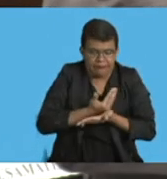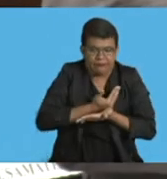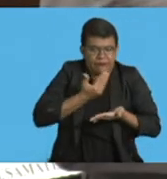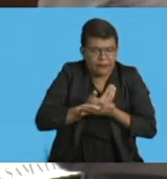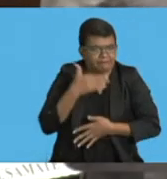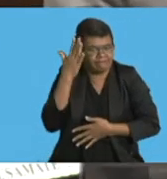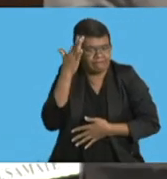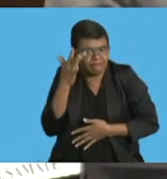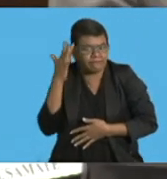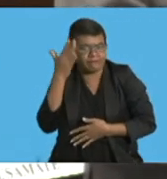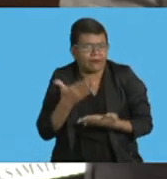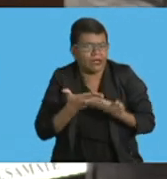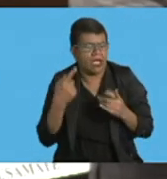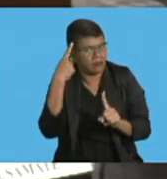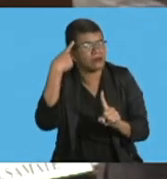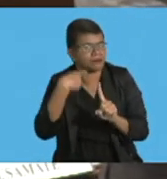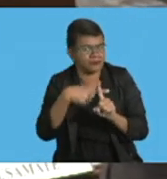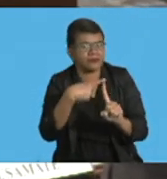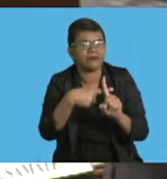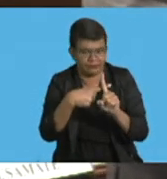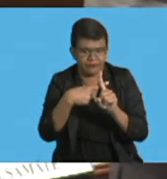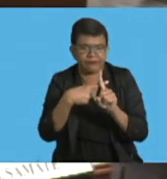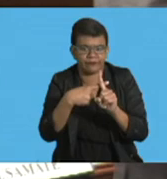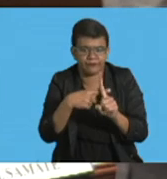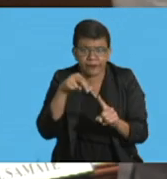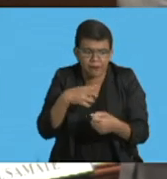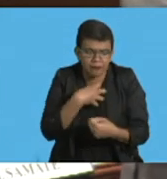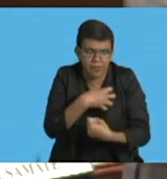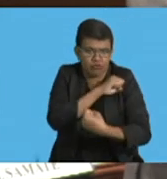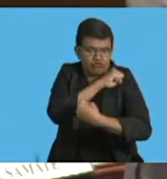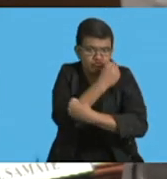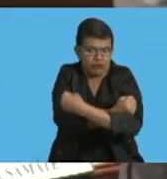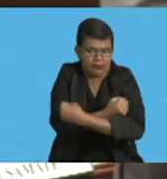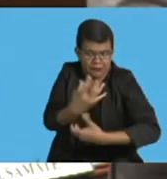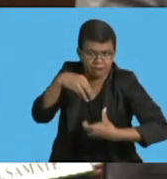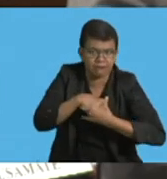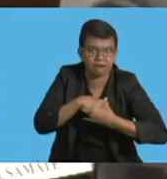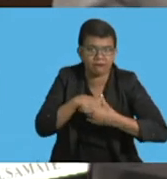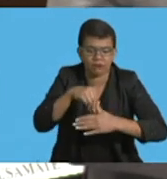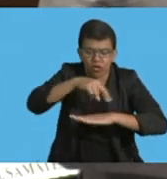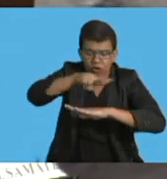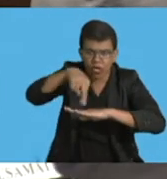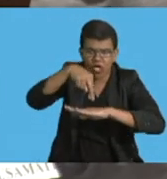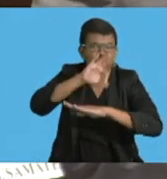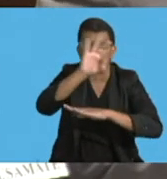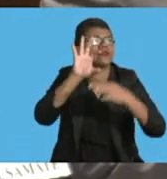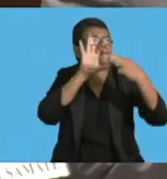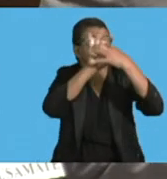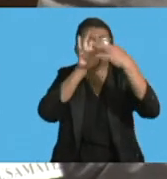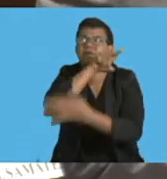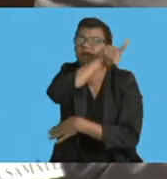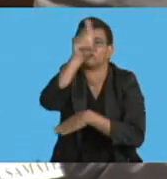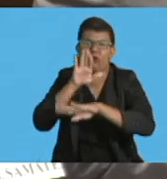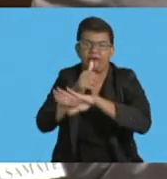So we need to, for example, strengthen further our trade ties within the Pacific region itself. We need to be a lot more smarter in terms of how we